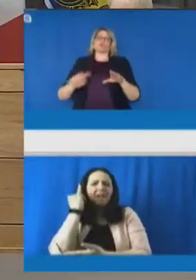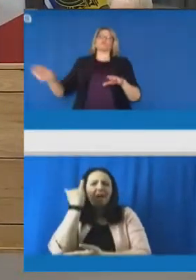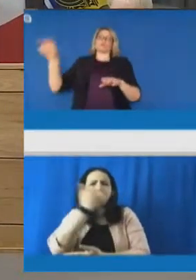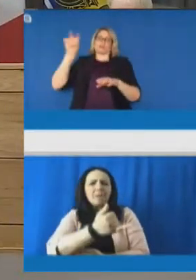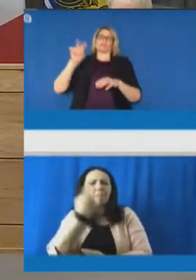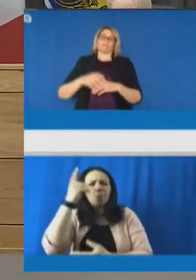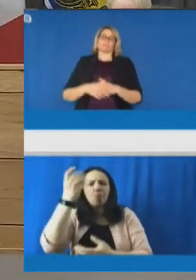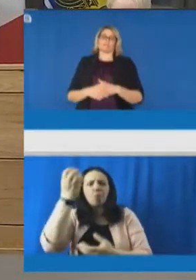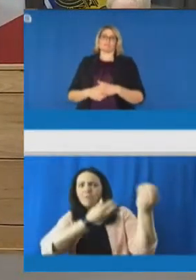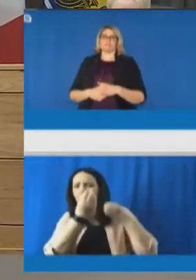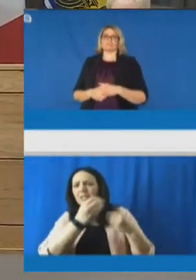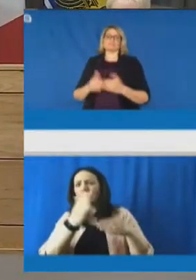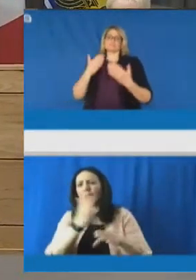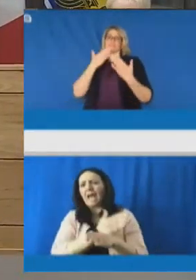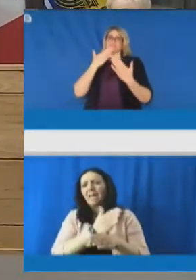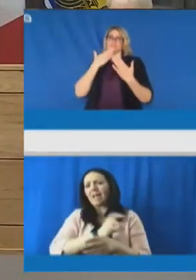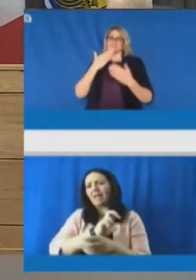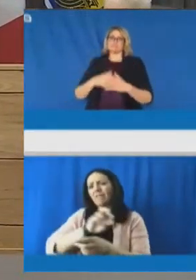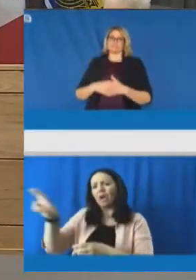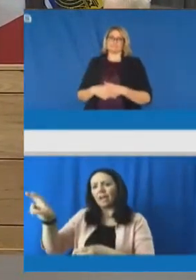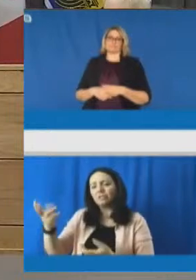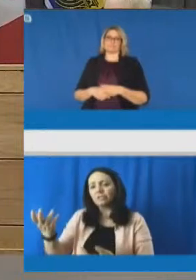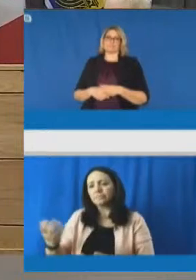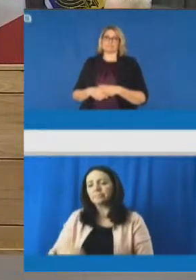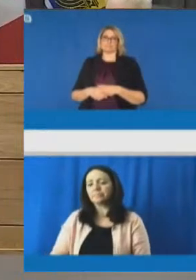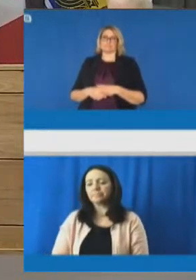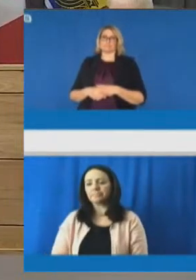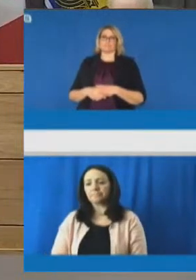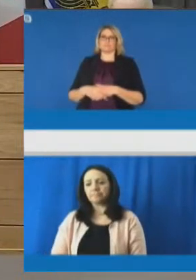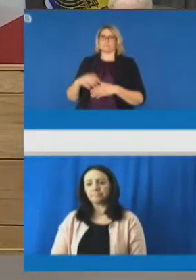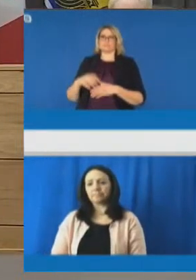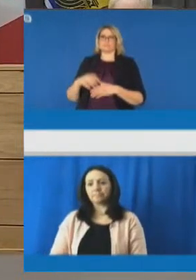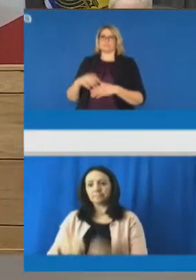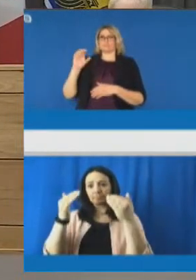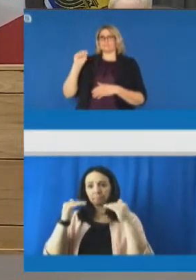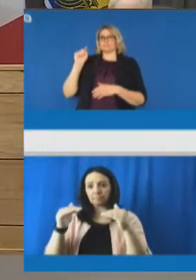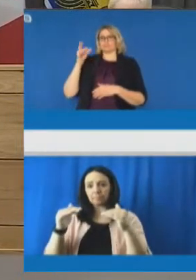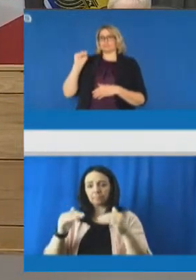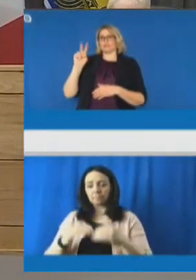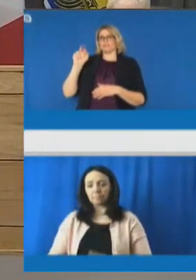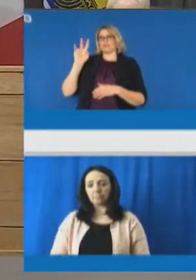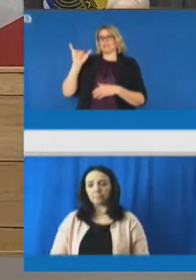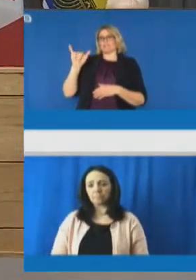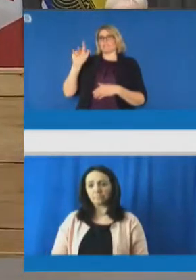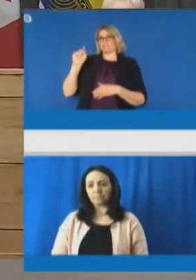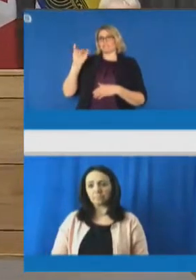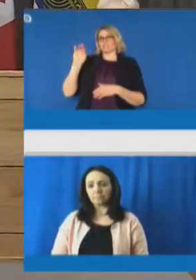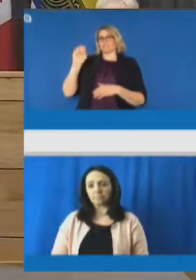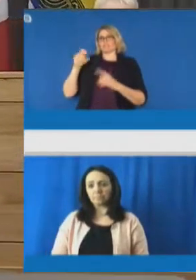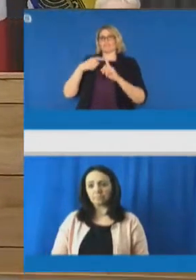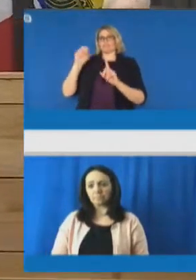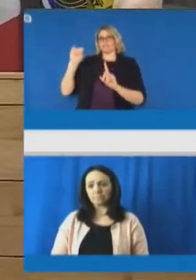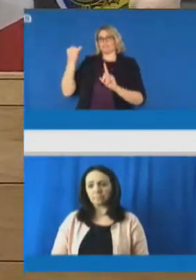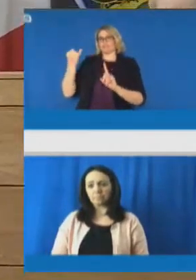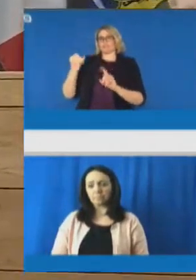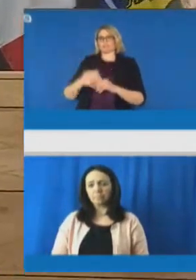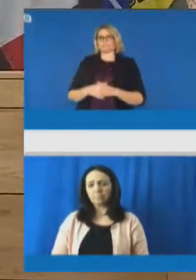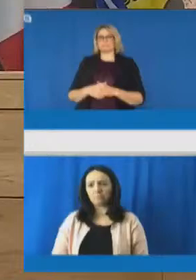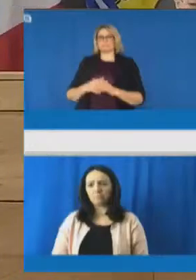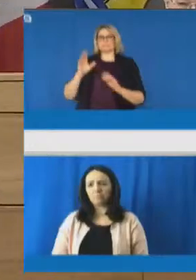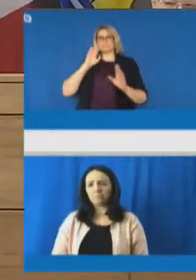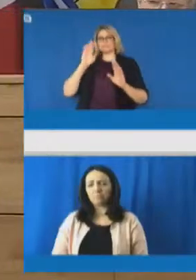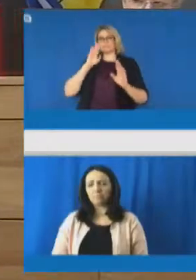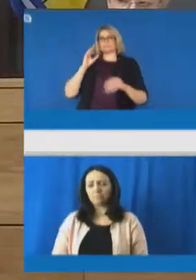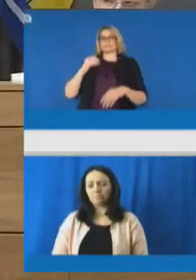vaccinated, if that will contribute to decisions about reopening the border, reconsidering travel restrictions. I think Dr. Russell will follow me because she